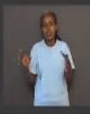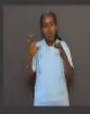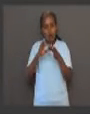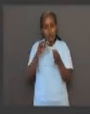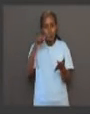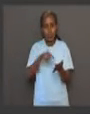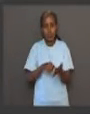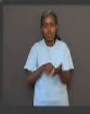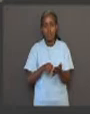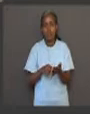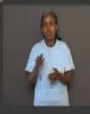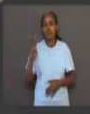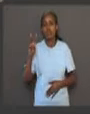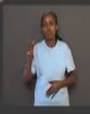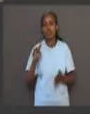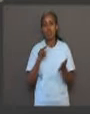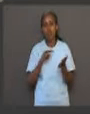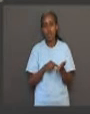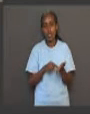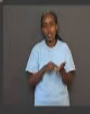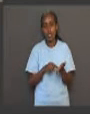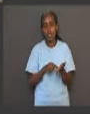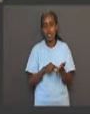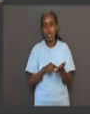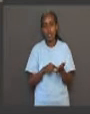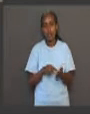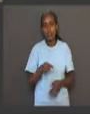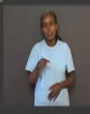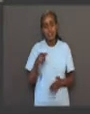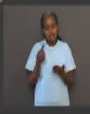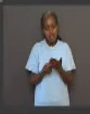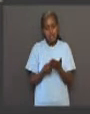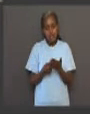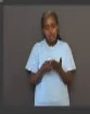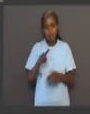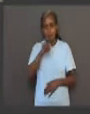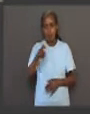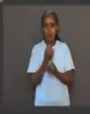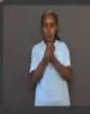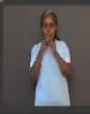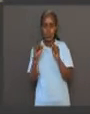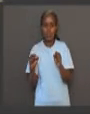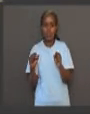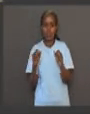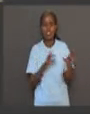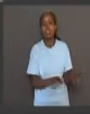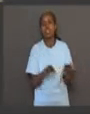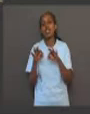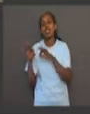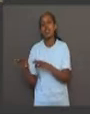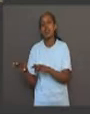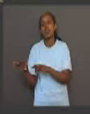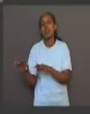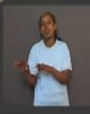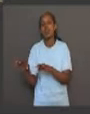the two points. All we must do to solve this problem is to substitute